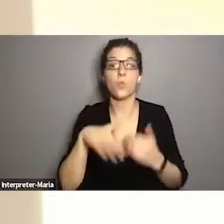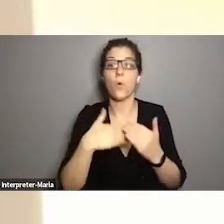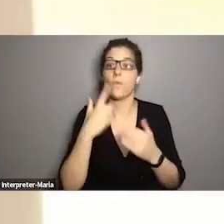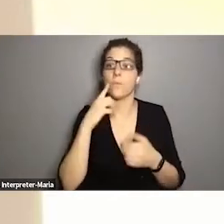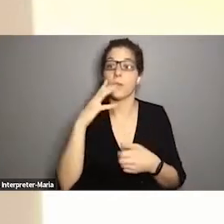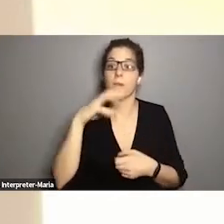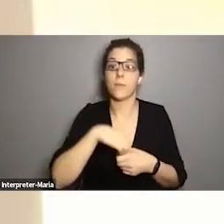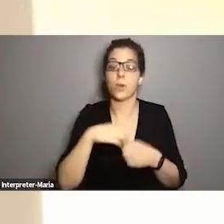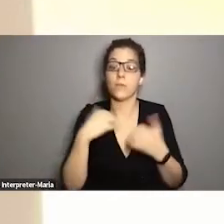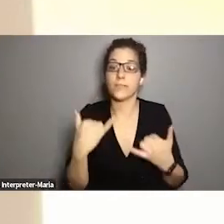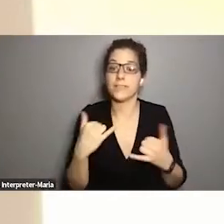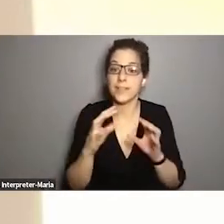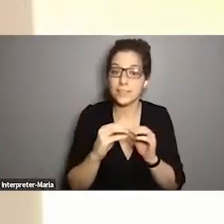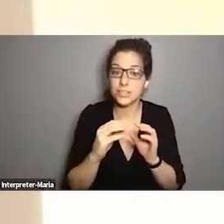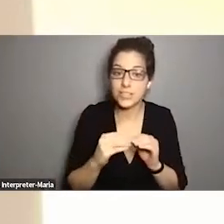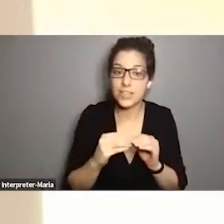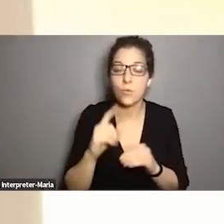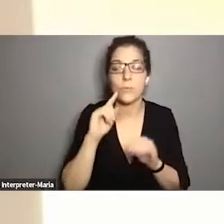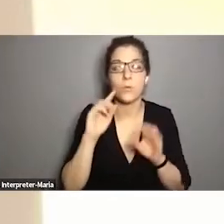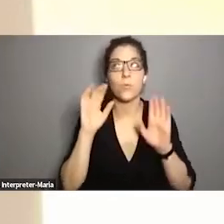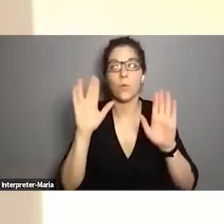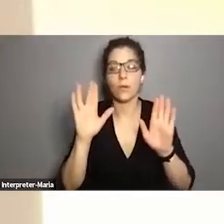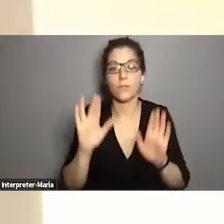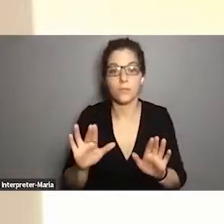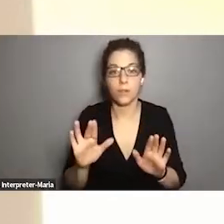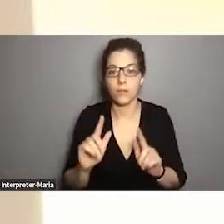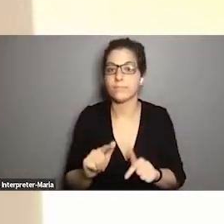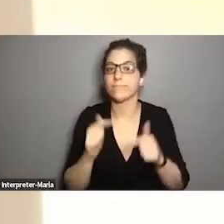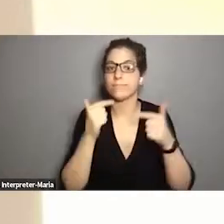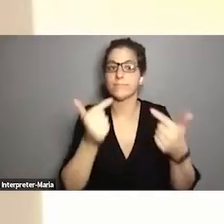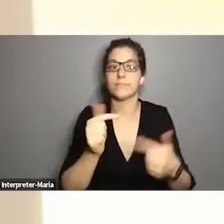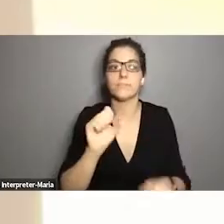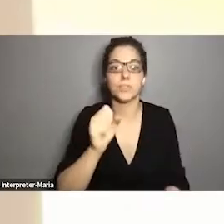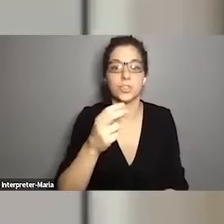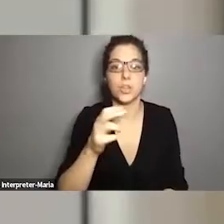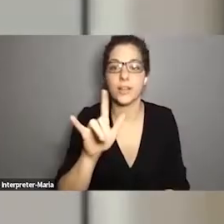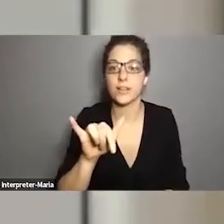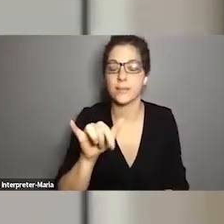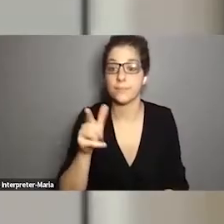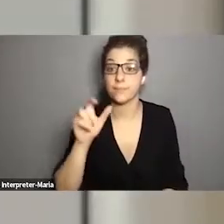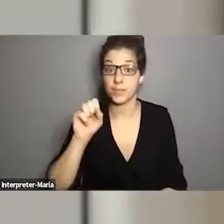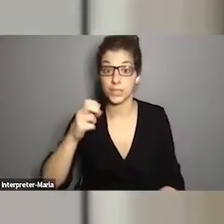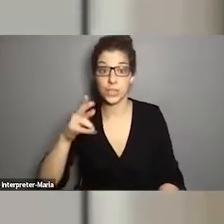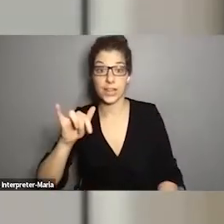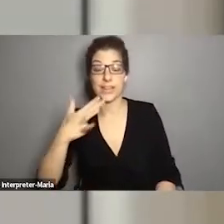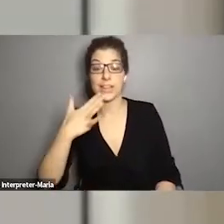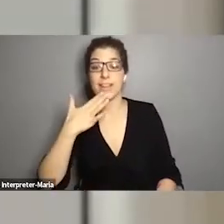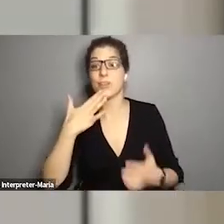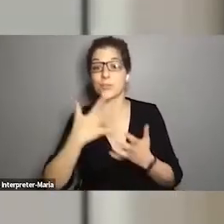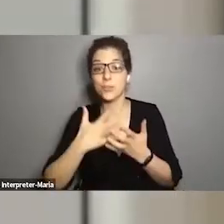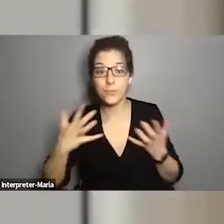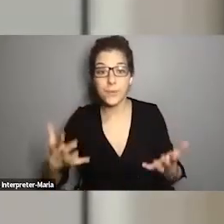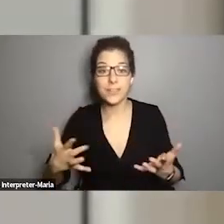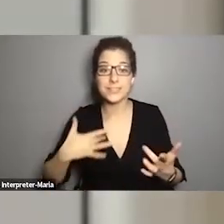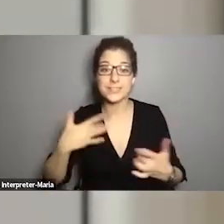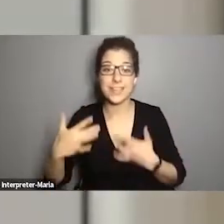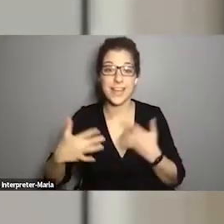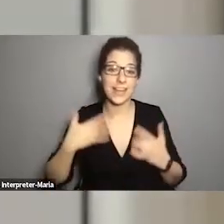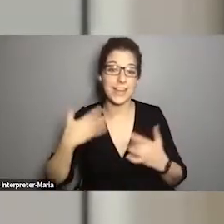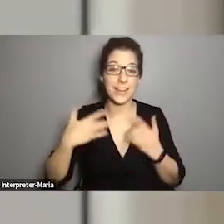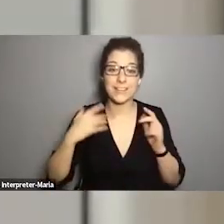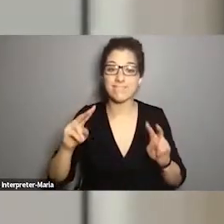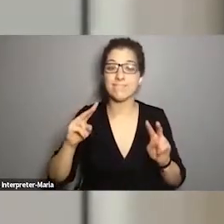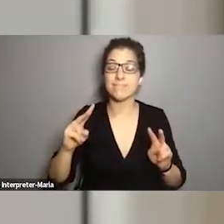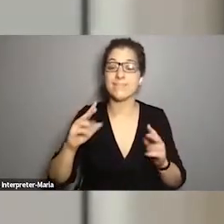part of this session. I think it's going to be wonderful, and I'll hand it over to you, Shelley. Great. Thank you. Thank you so much. And I'm so excited to